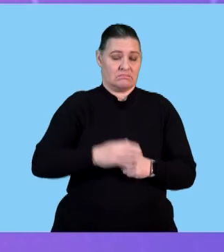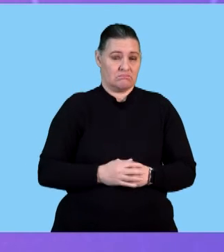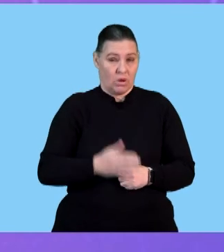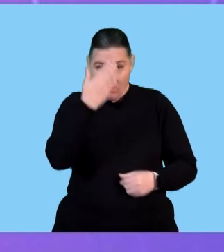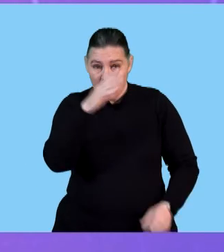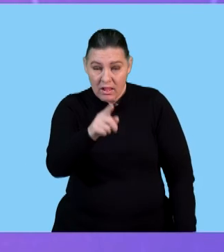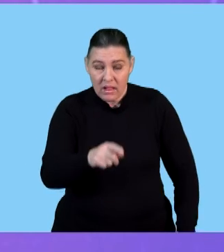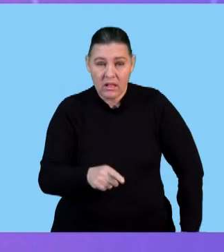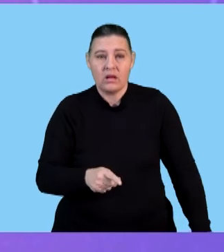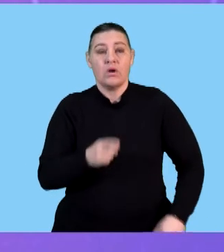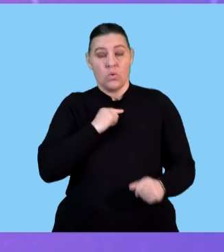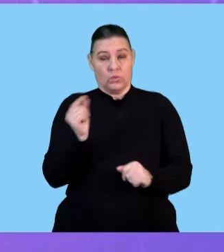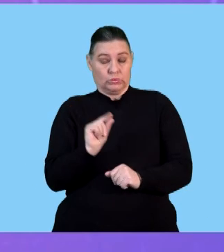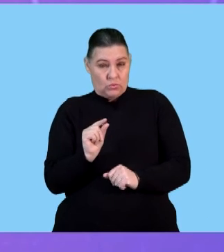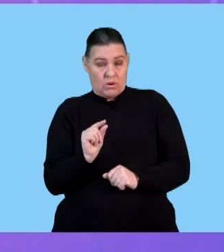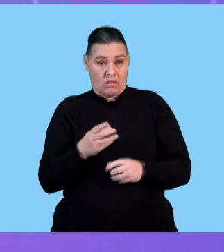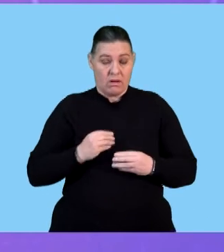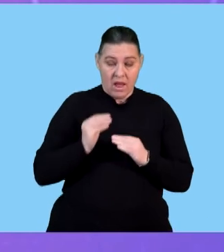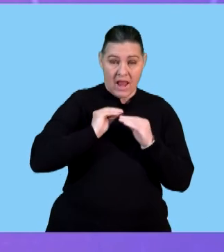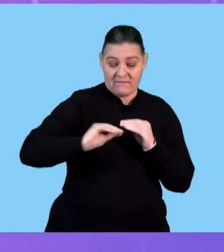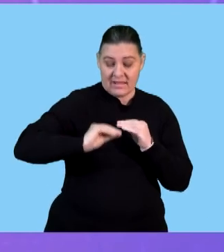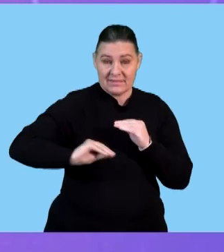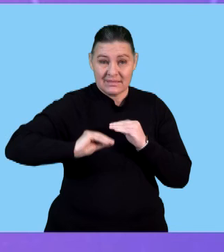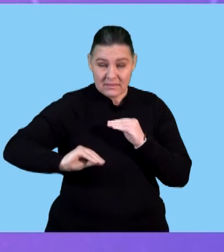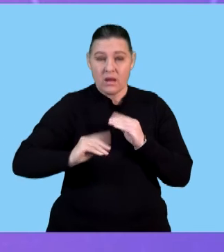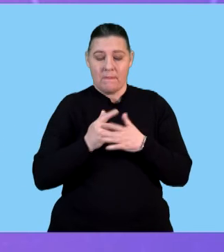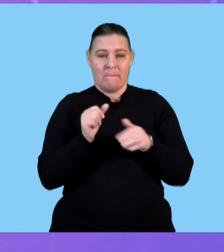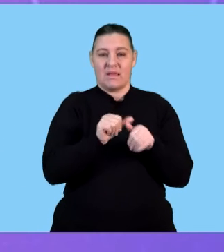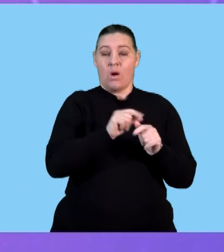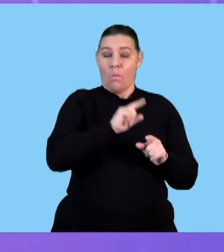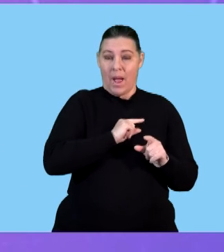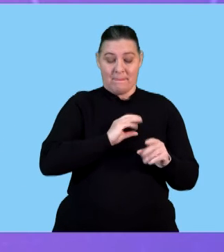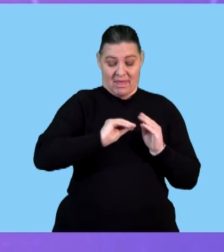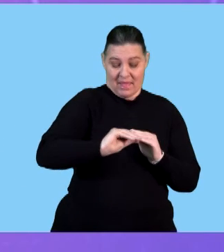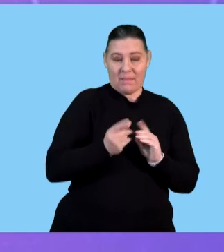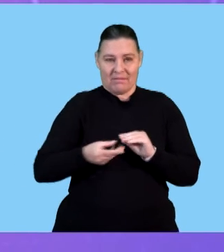Did you know the sooner you start to invest, the better, because money makes money.